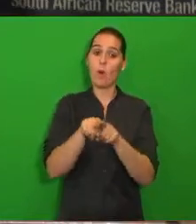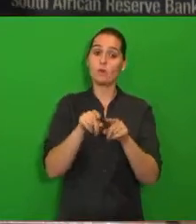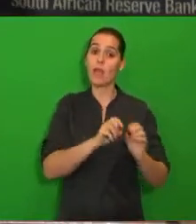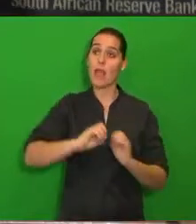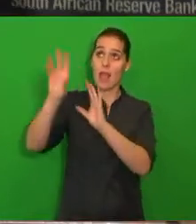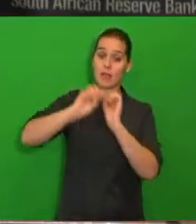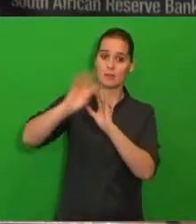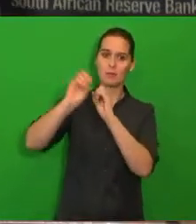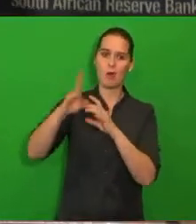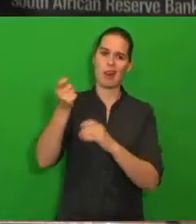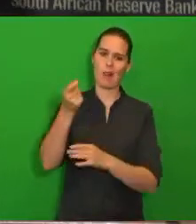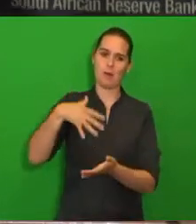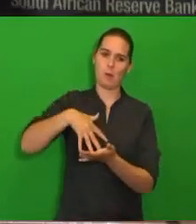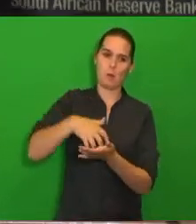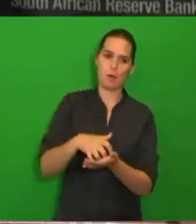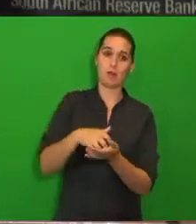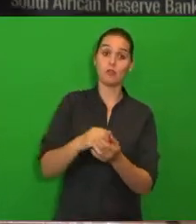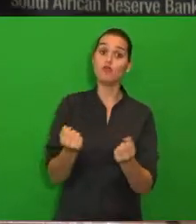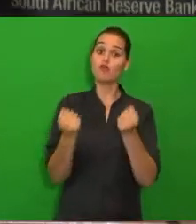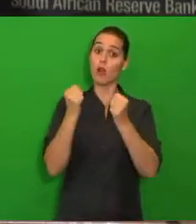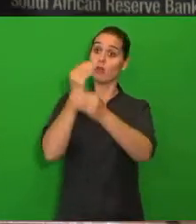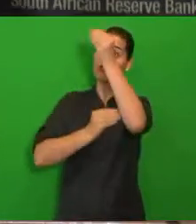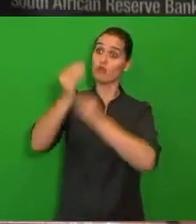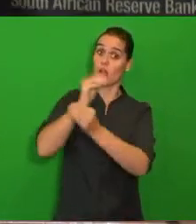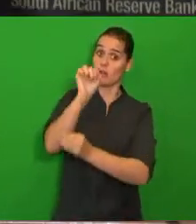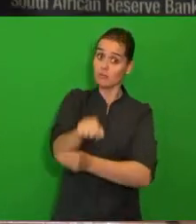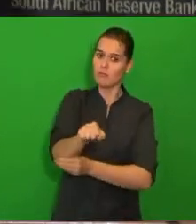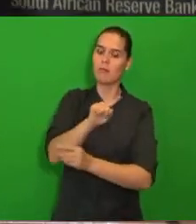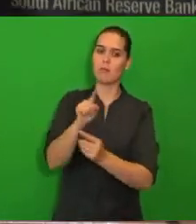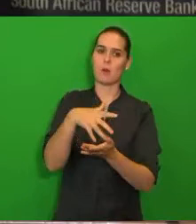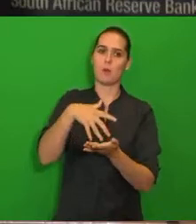remains lackluster despite strong terms of trade.